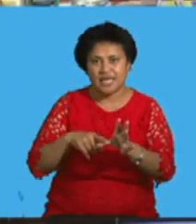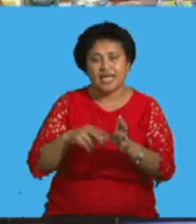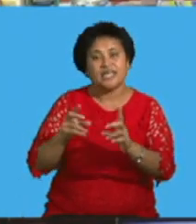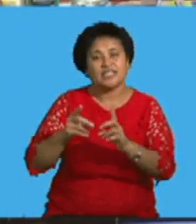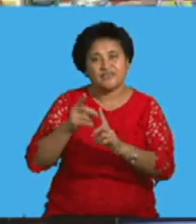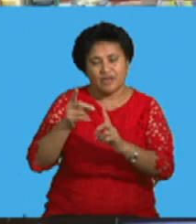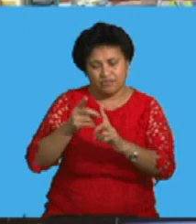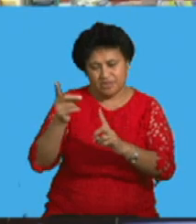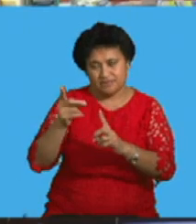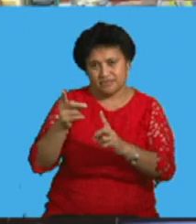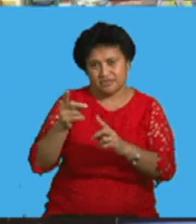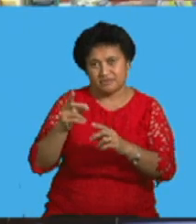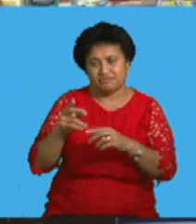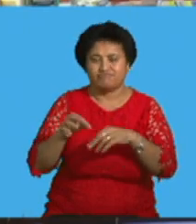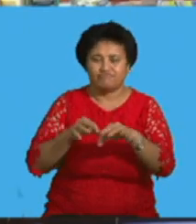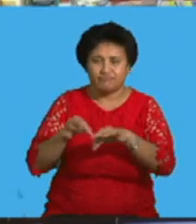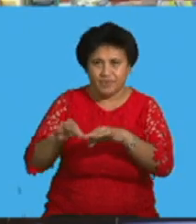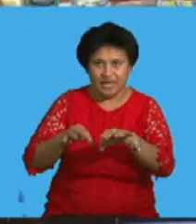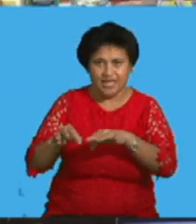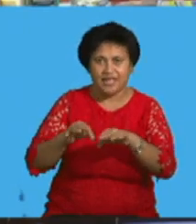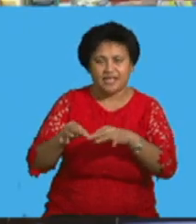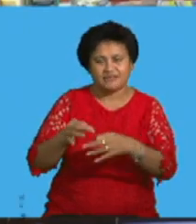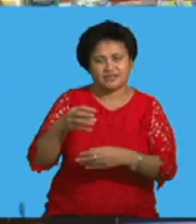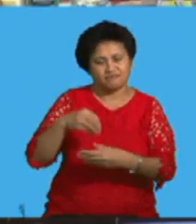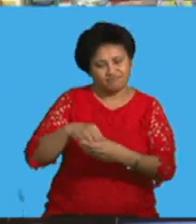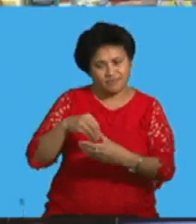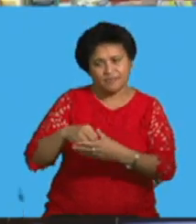inclusive socio-economic development at the heart of